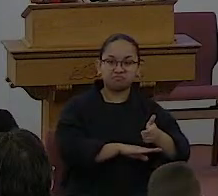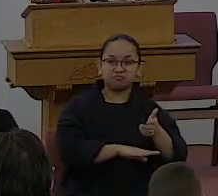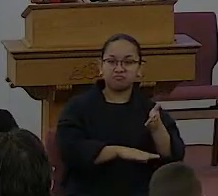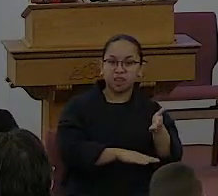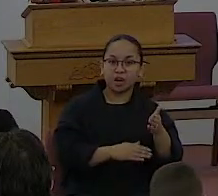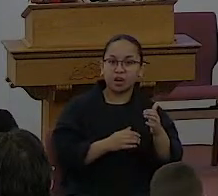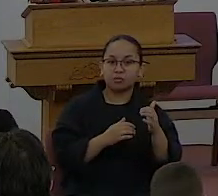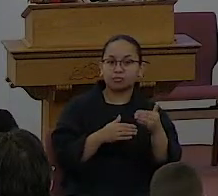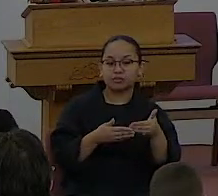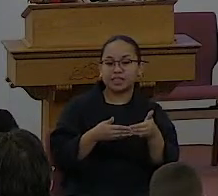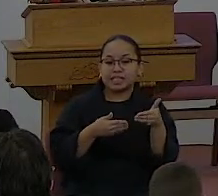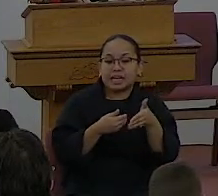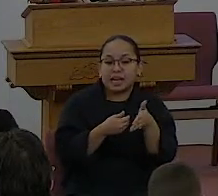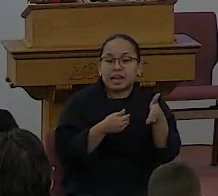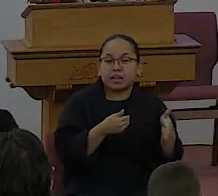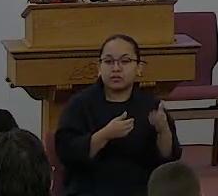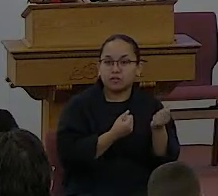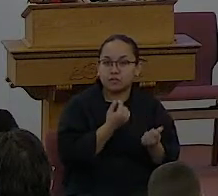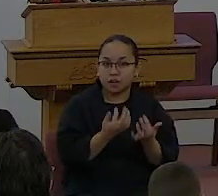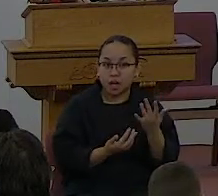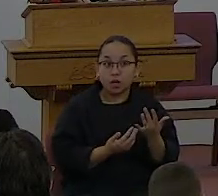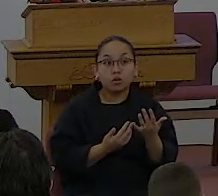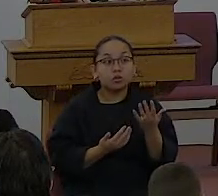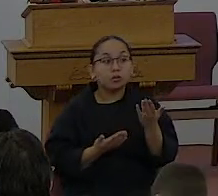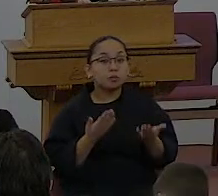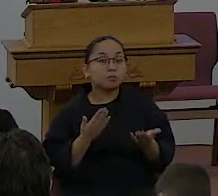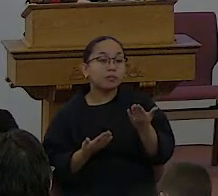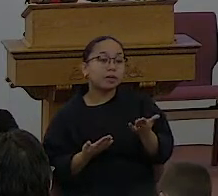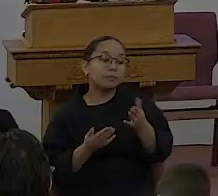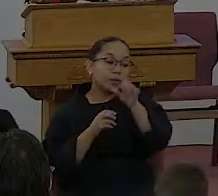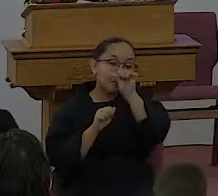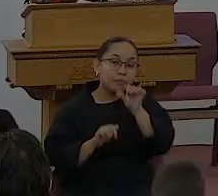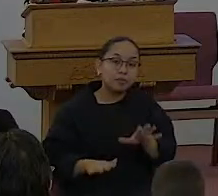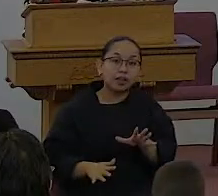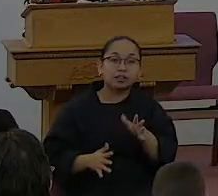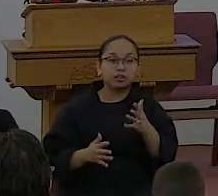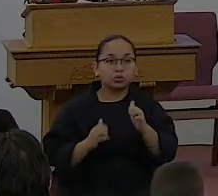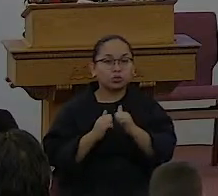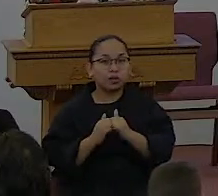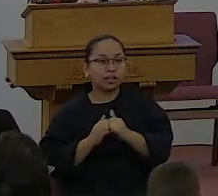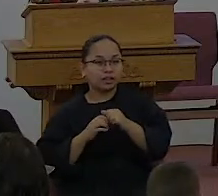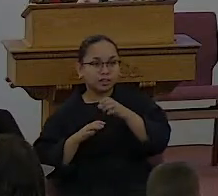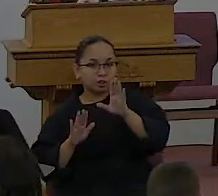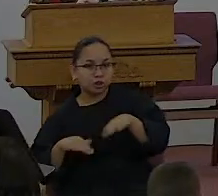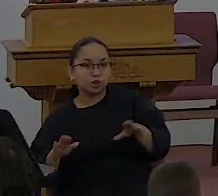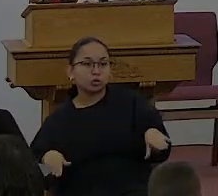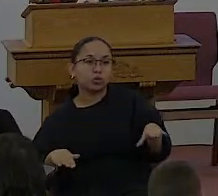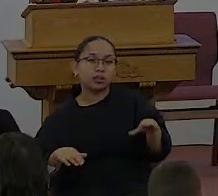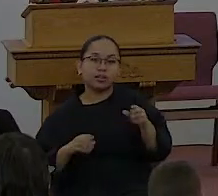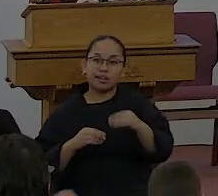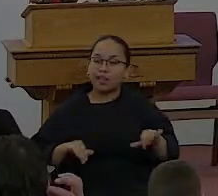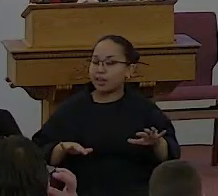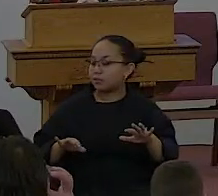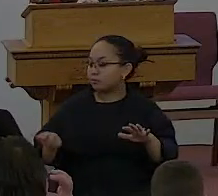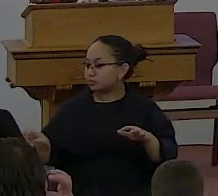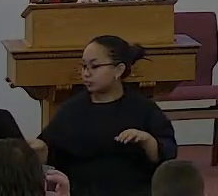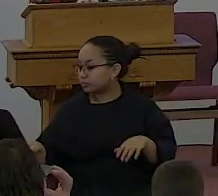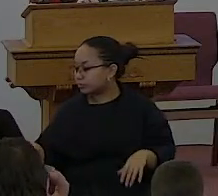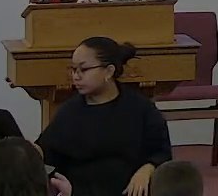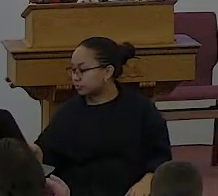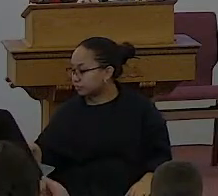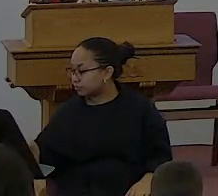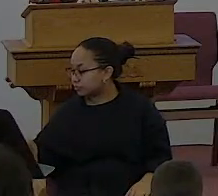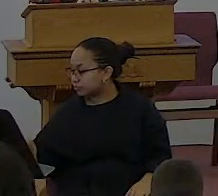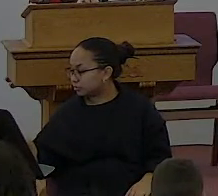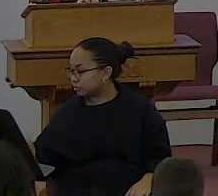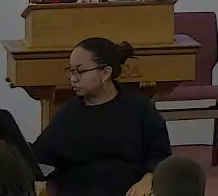crops, lambs, and perhaps human children. The green man, young and fertile, patron of the